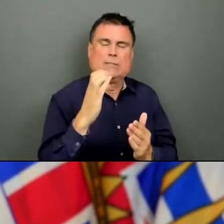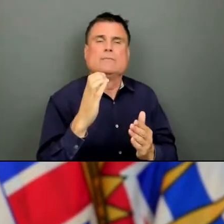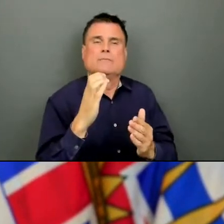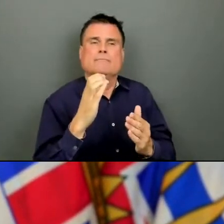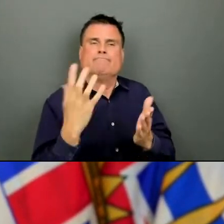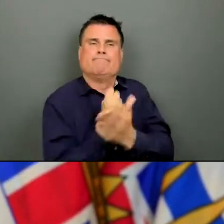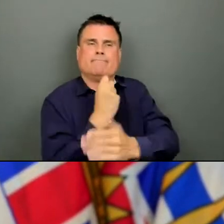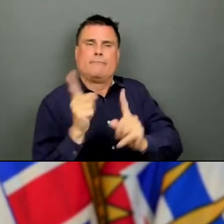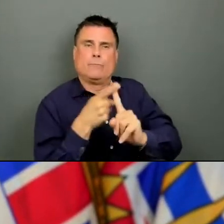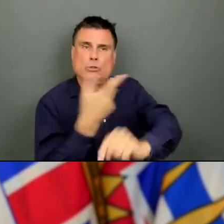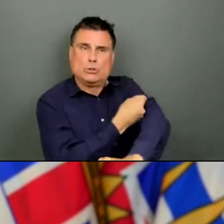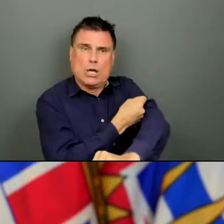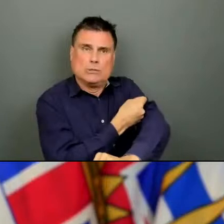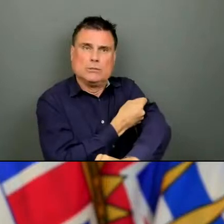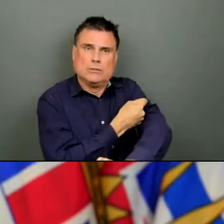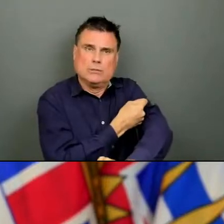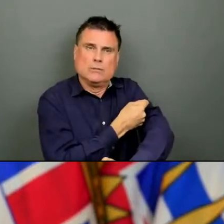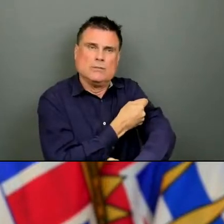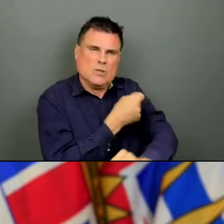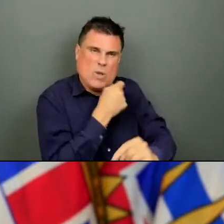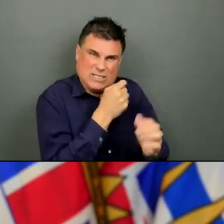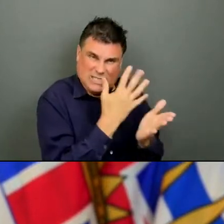modeling as well.